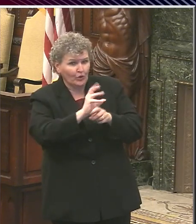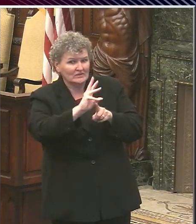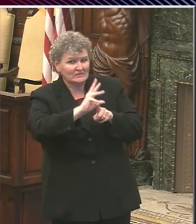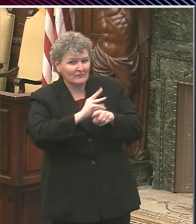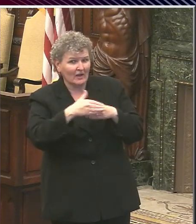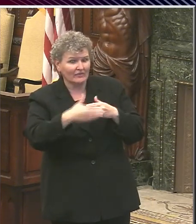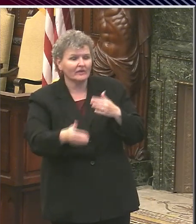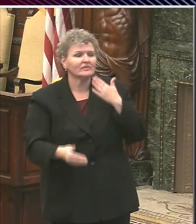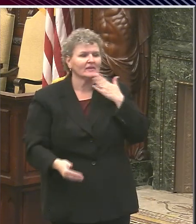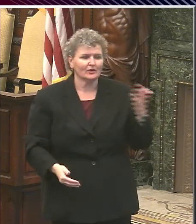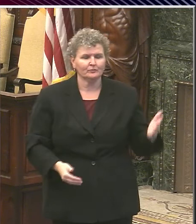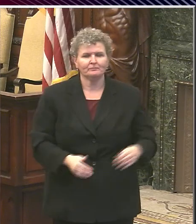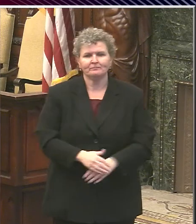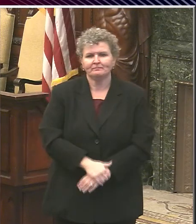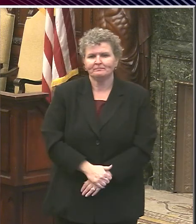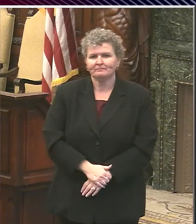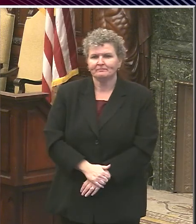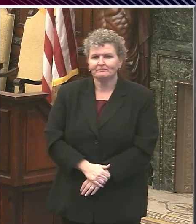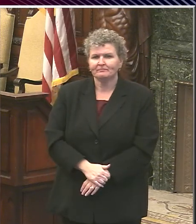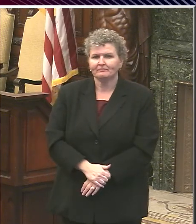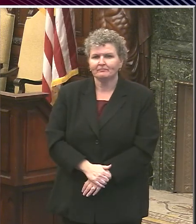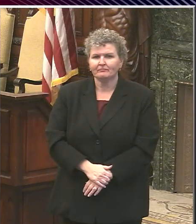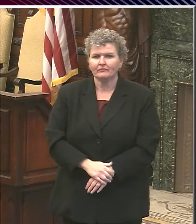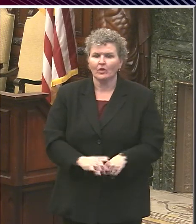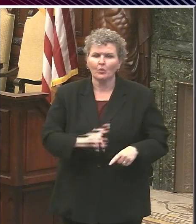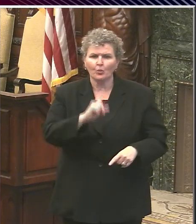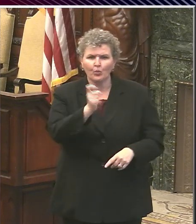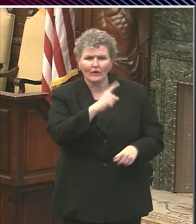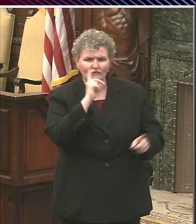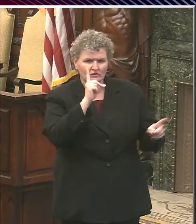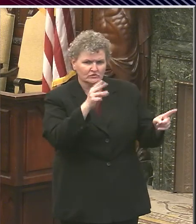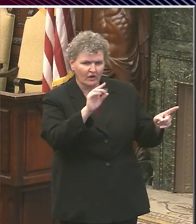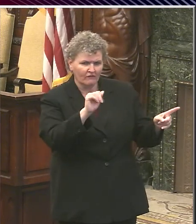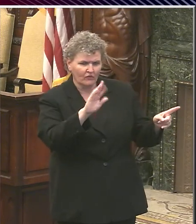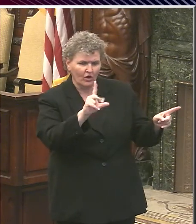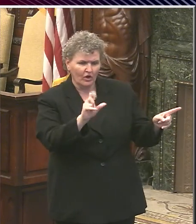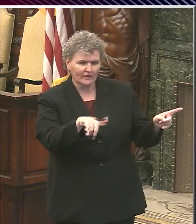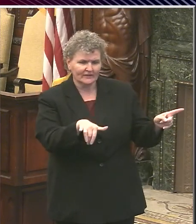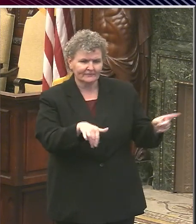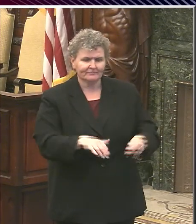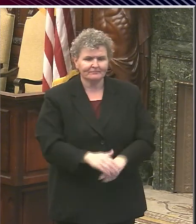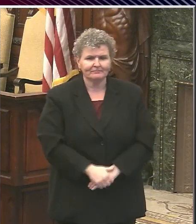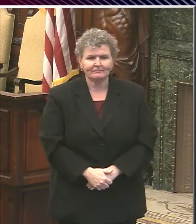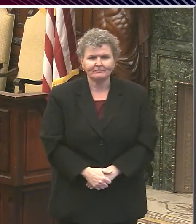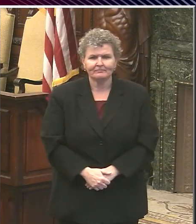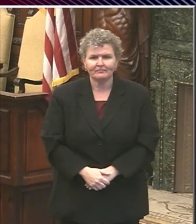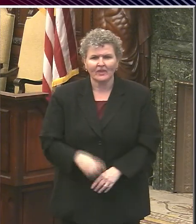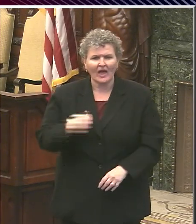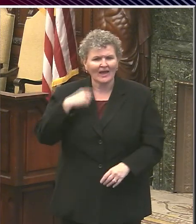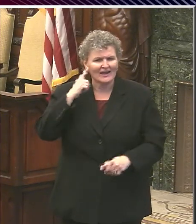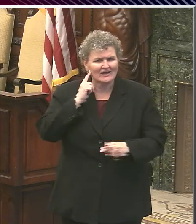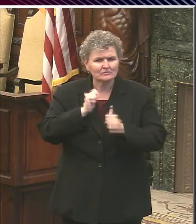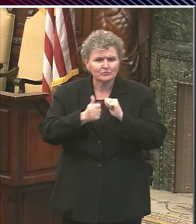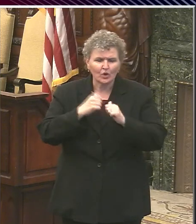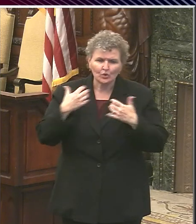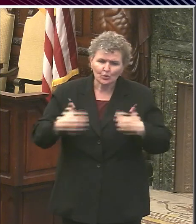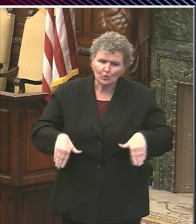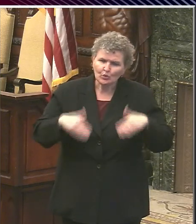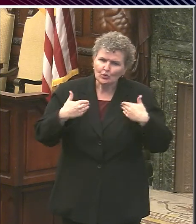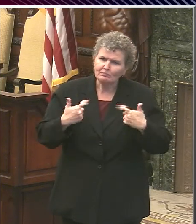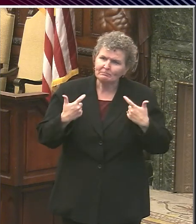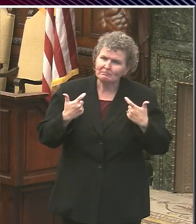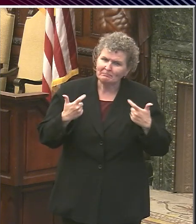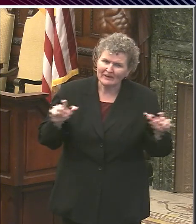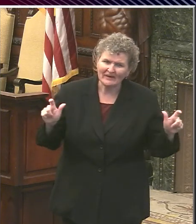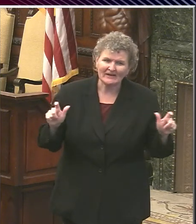you. And this next question for Dr. Farley. Dr. Farley, as we've been hearing, sports is such a big deal, especially